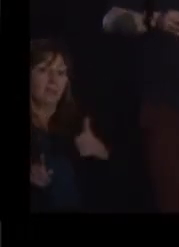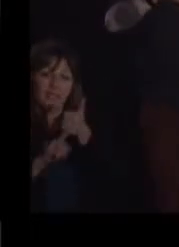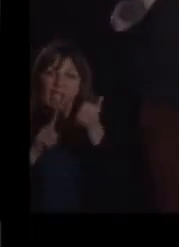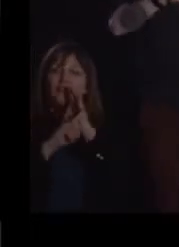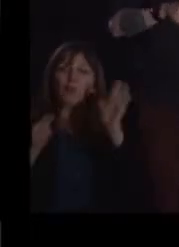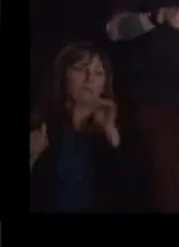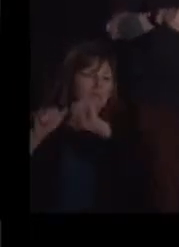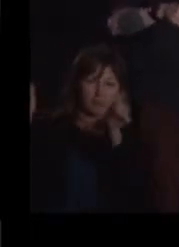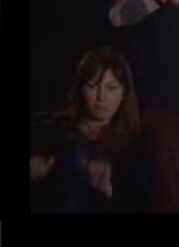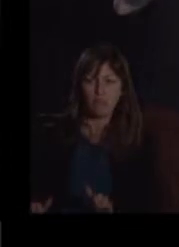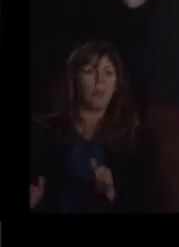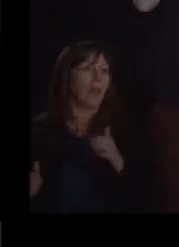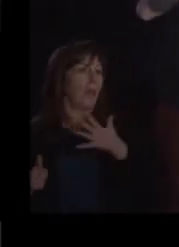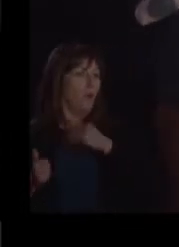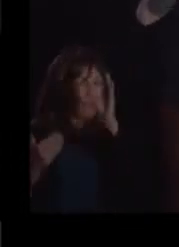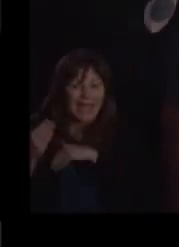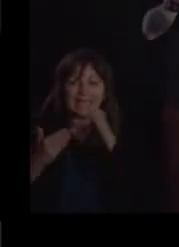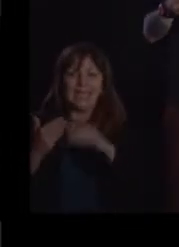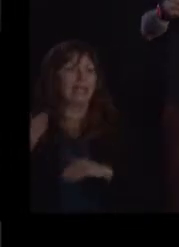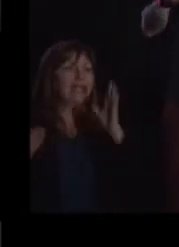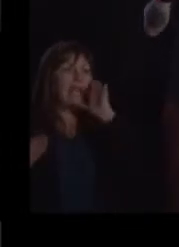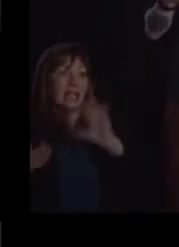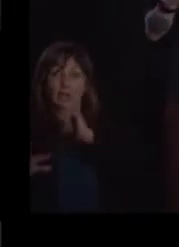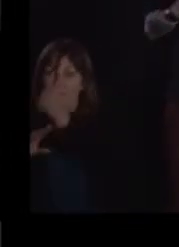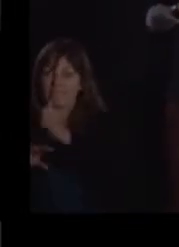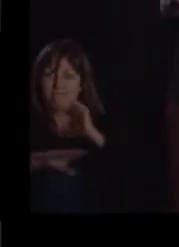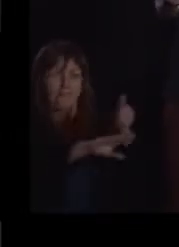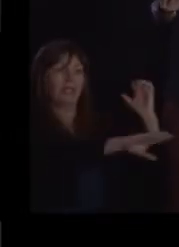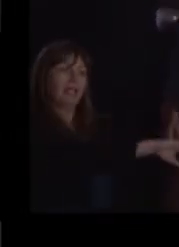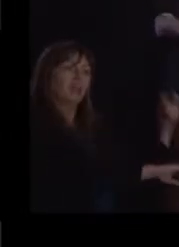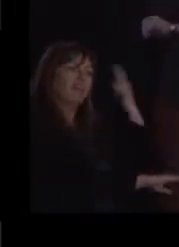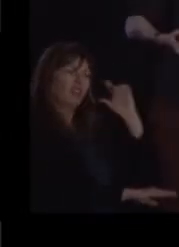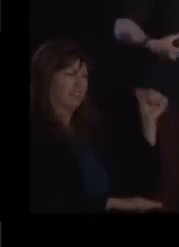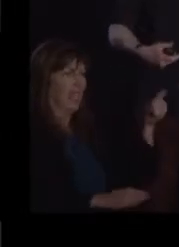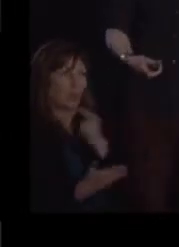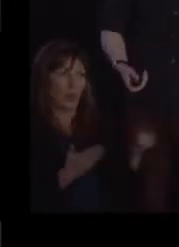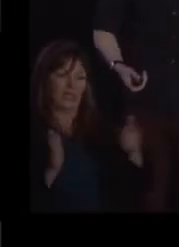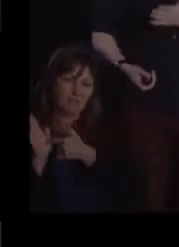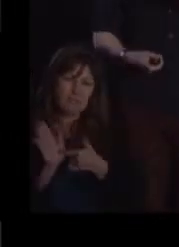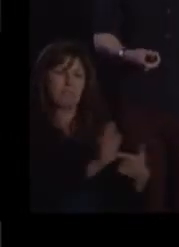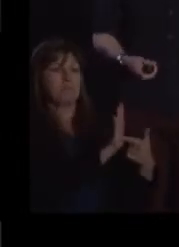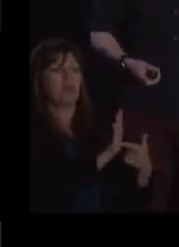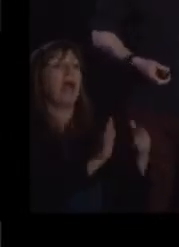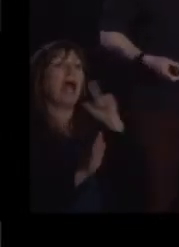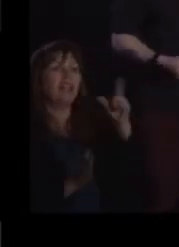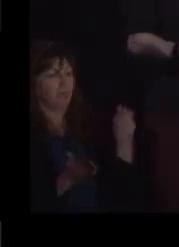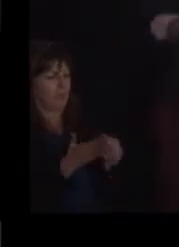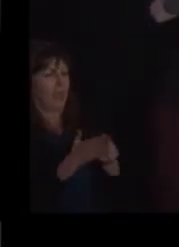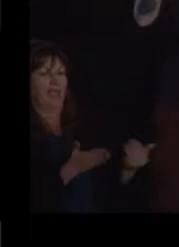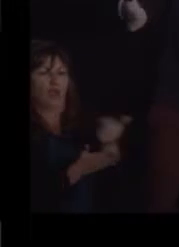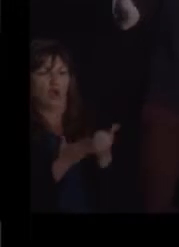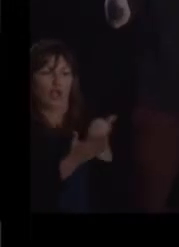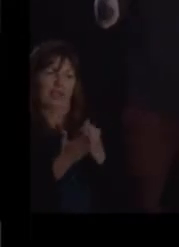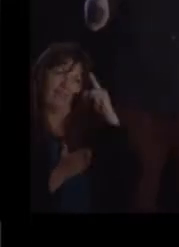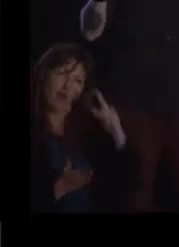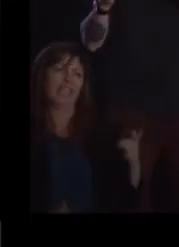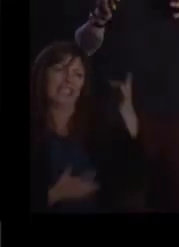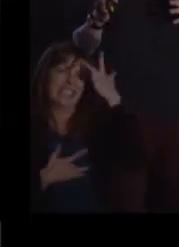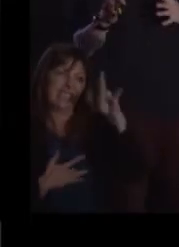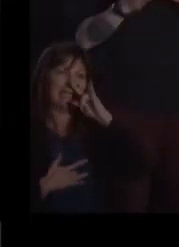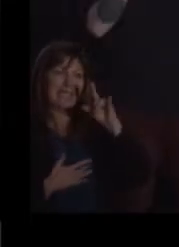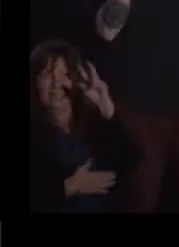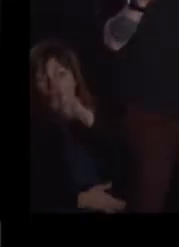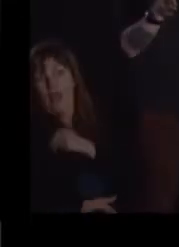public arts trail for 10 weeks, and then they were auctioned off for children's charity. It was all raising money for sick children in hospitals. So just an incredible thing